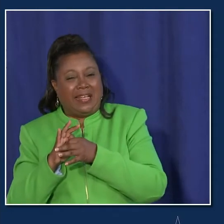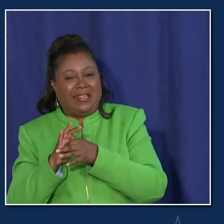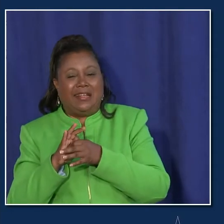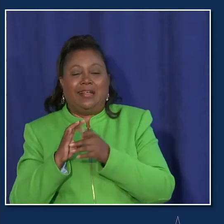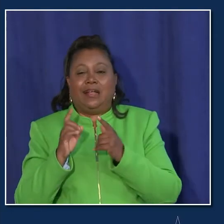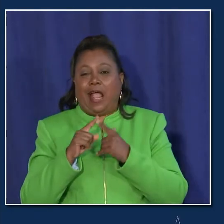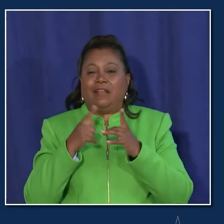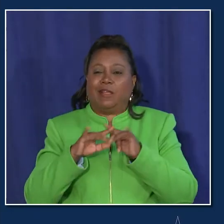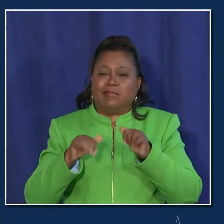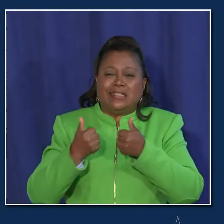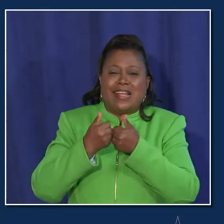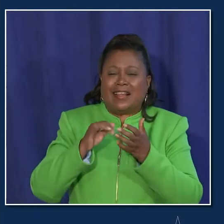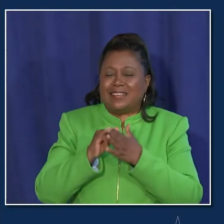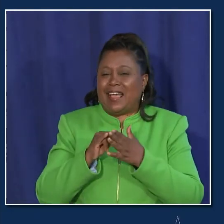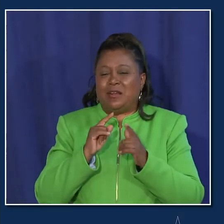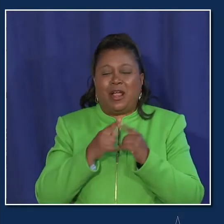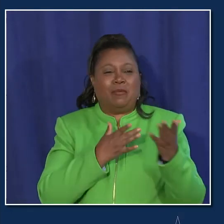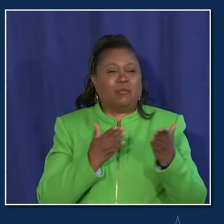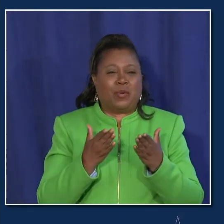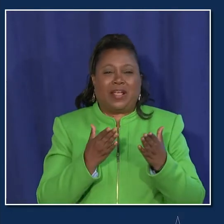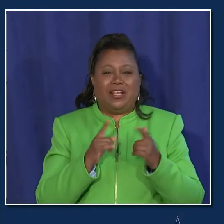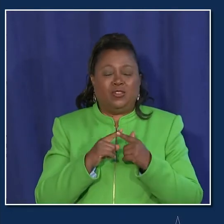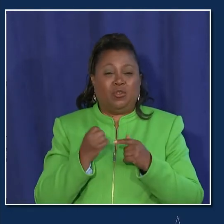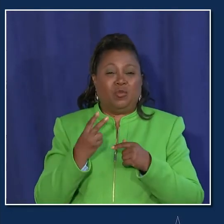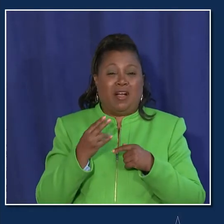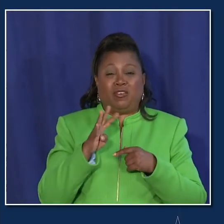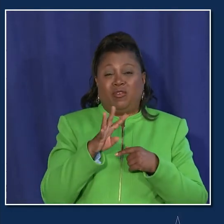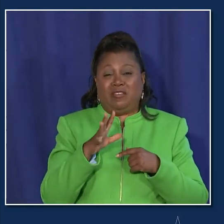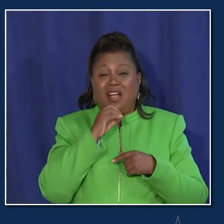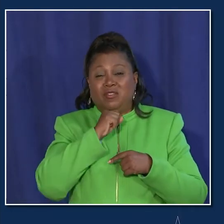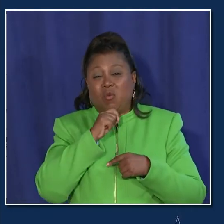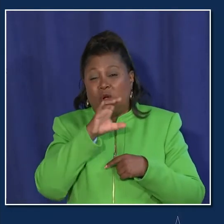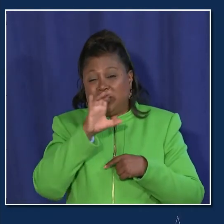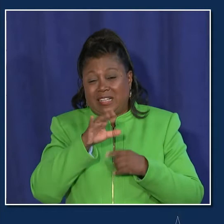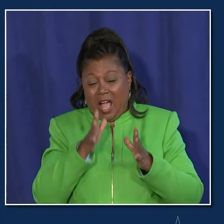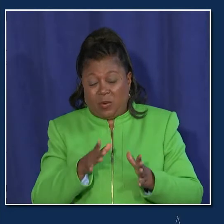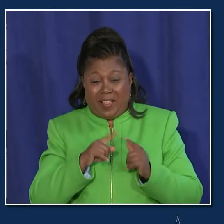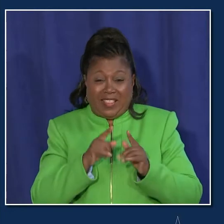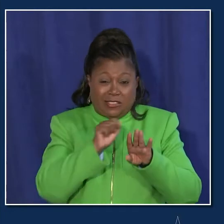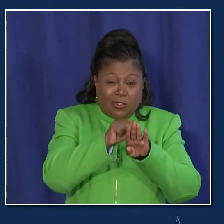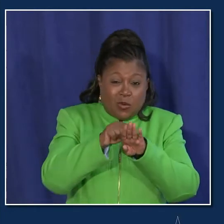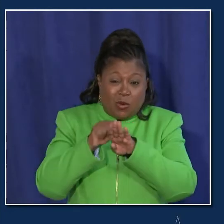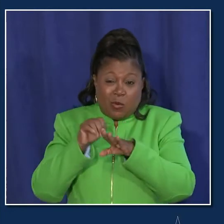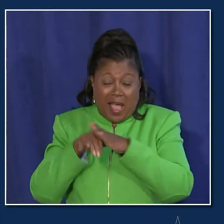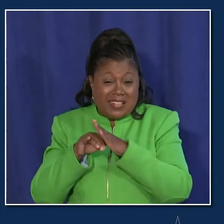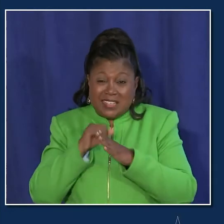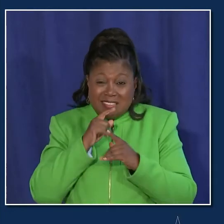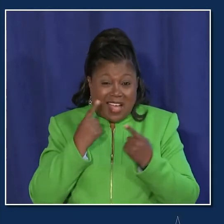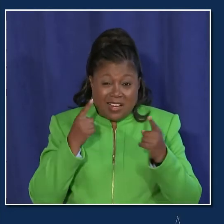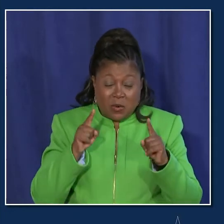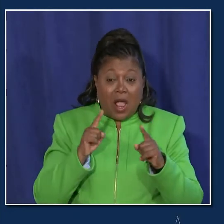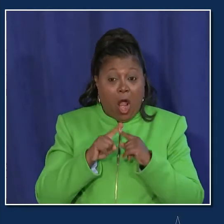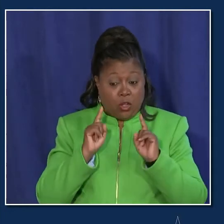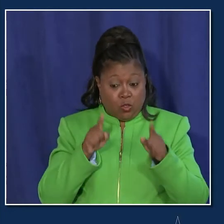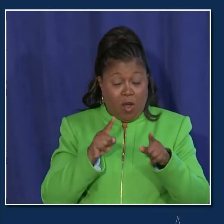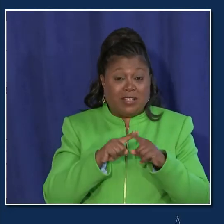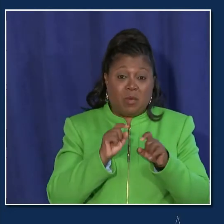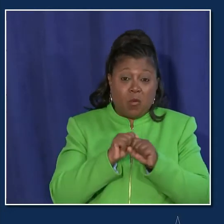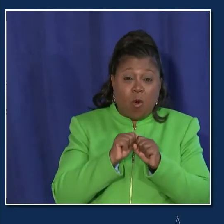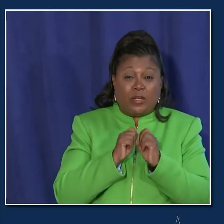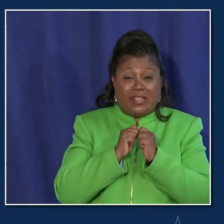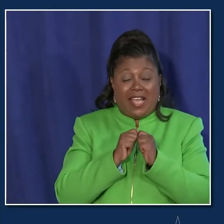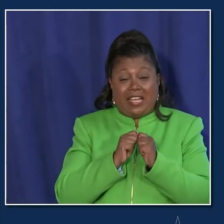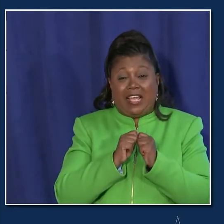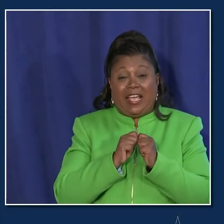Mohammed, what ways are you bringing it to 12 to 45-year-old Chicagoans if this door-to-door access isn't getting to them? Are you going to be working to